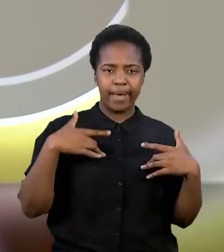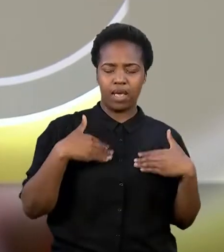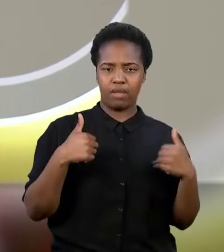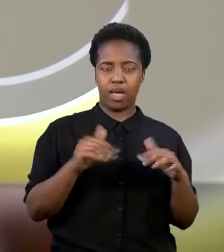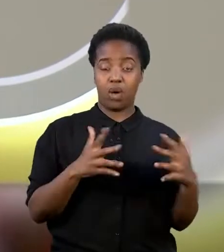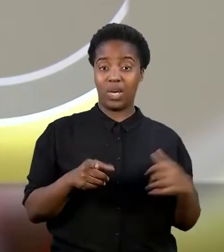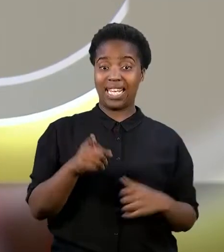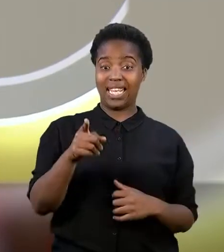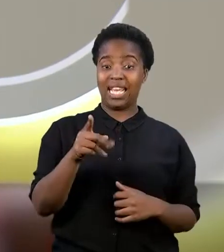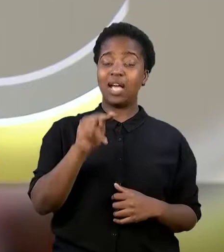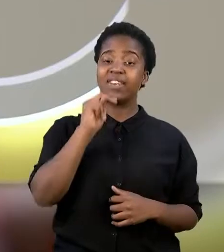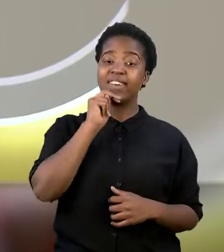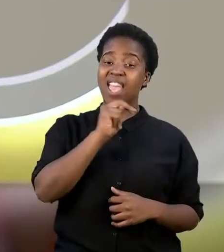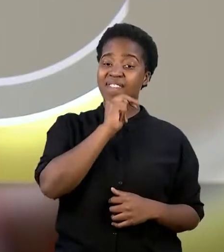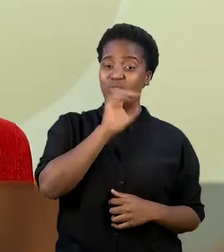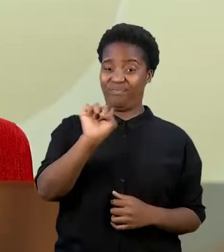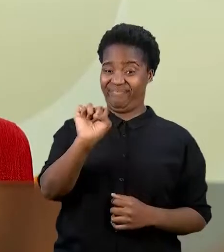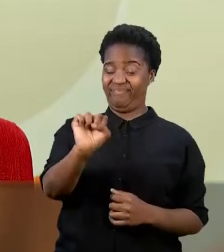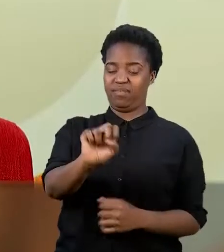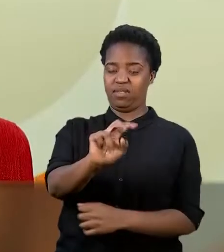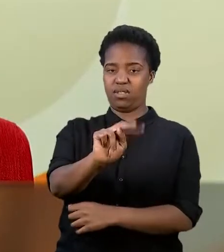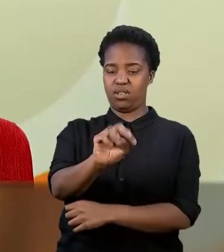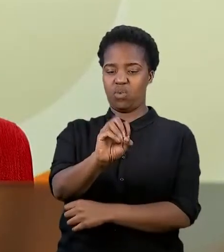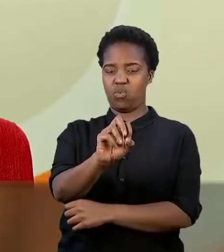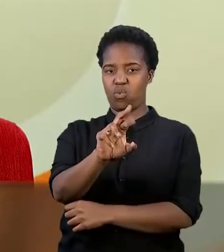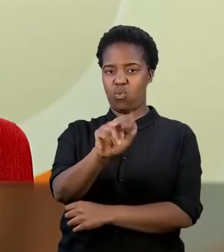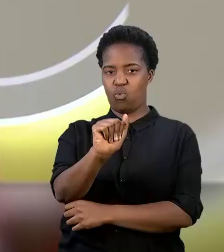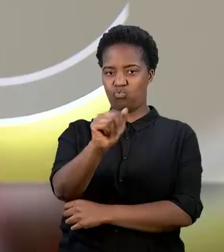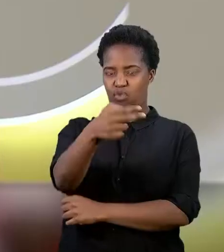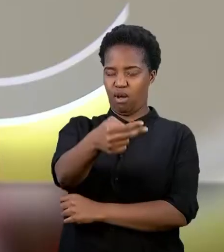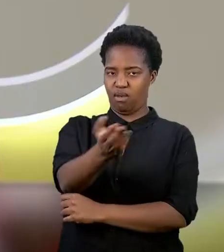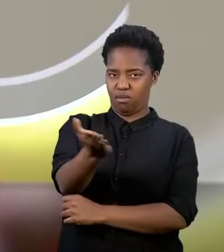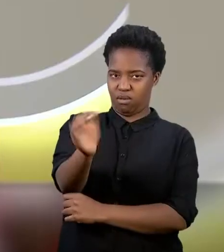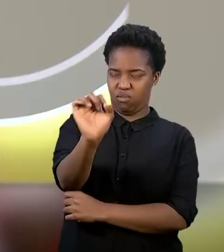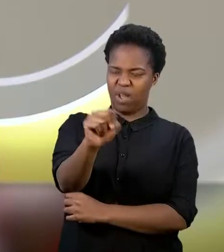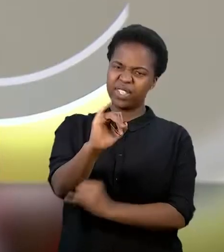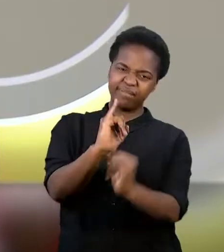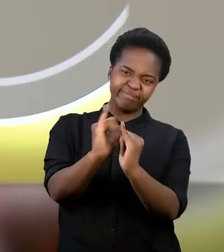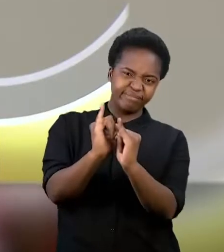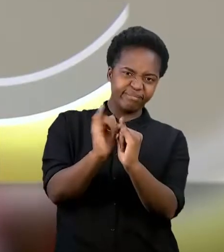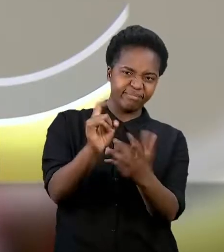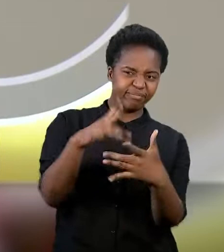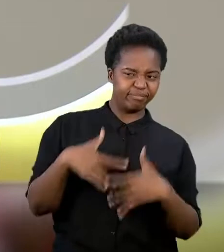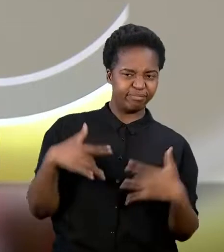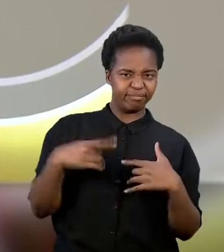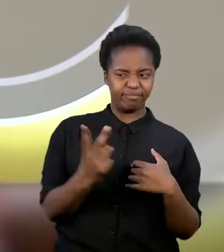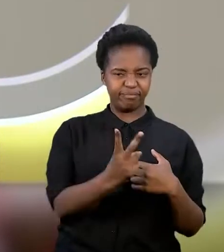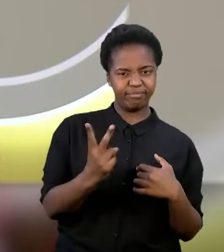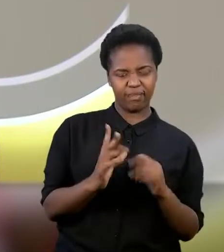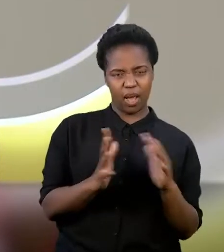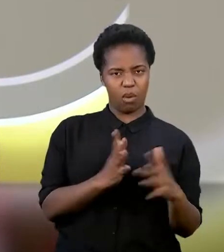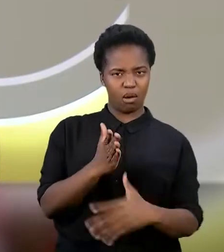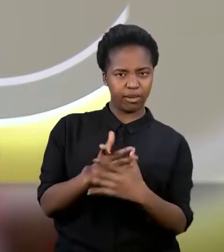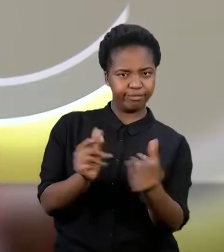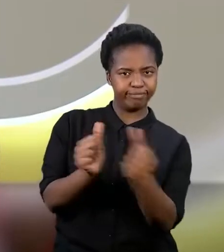users. Innocentia ke mochana wa Nora mme o hotse le rakgadi wa hae. Mmoho ba ntlafatsa maphelo a